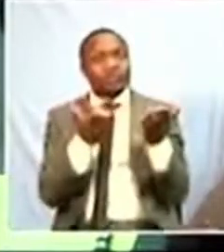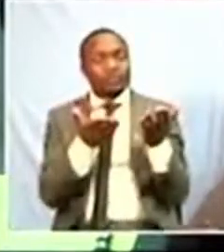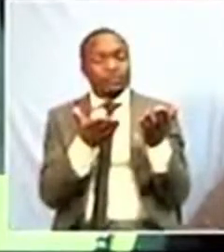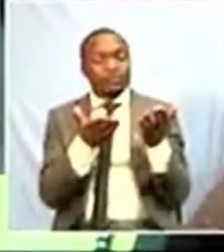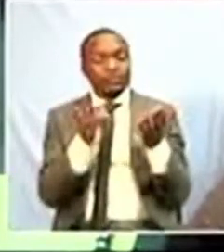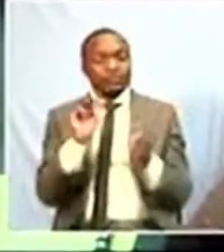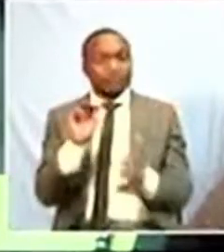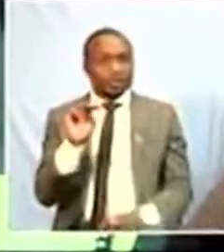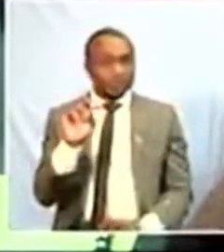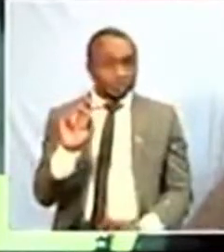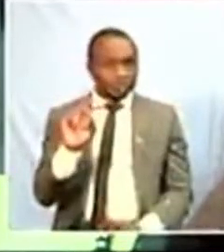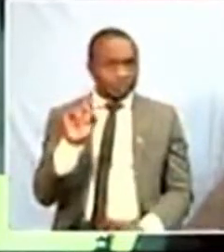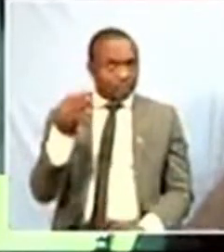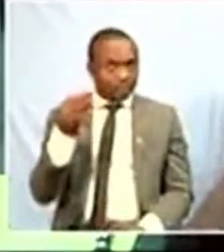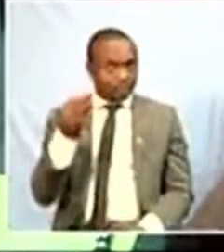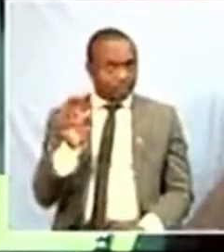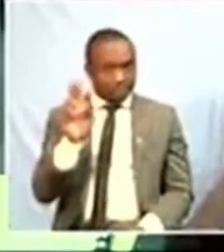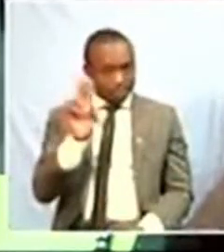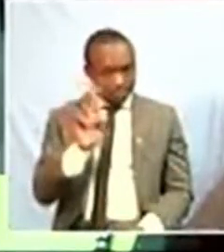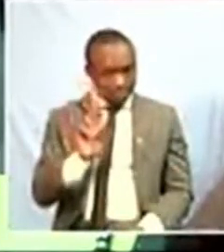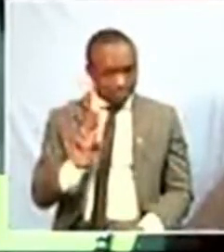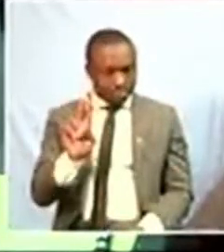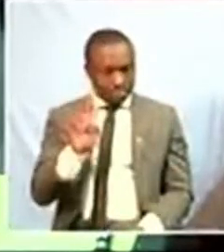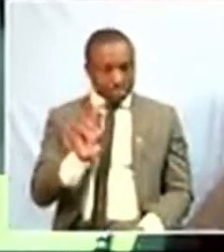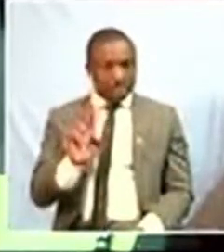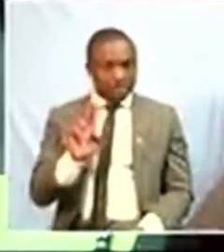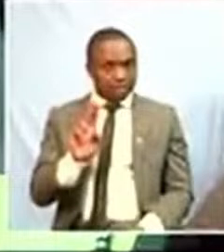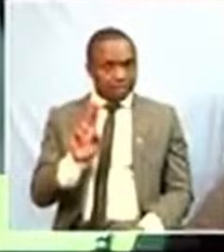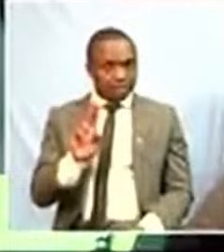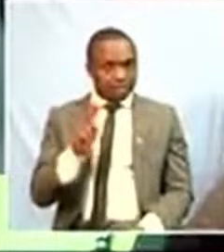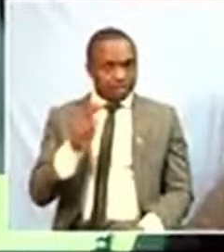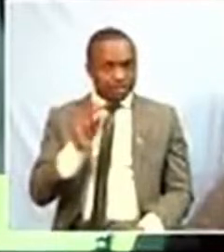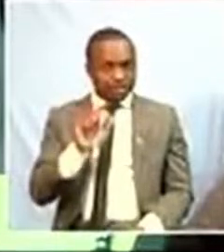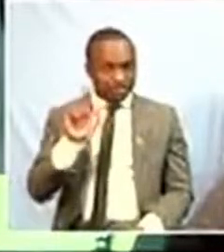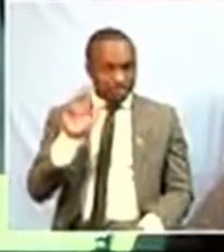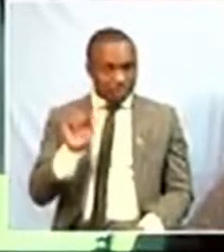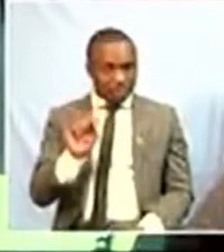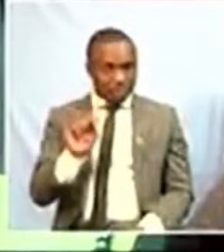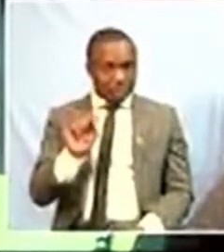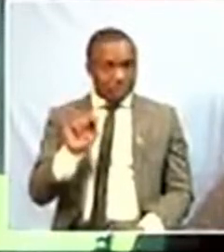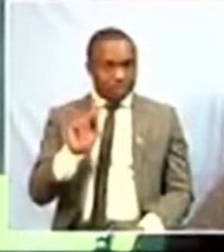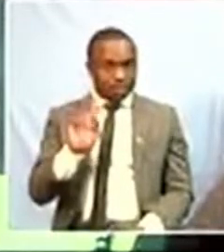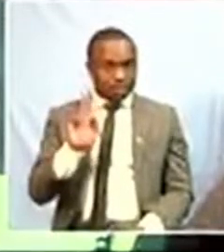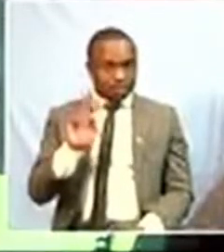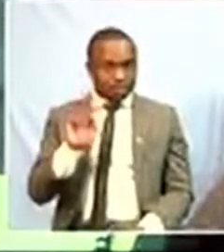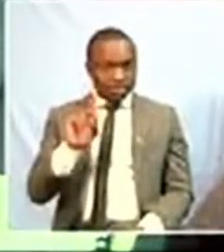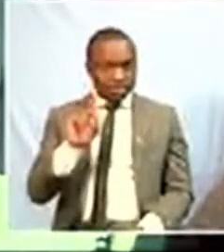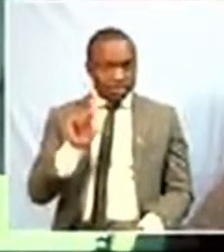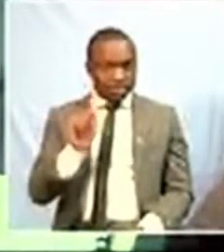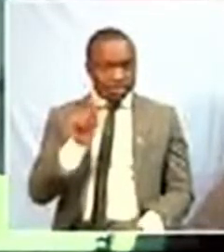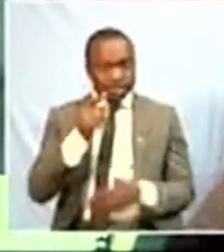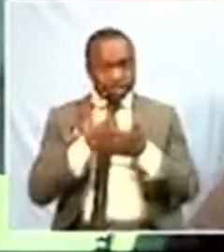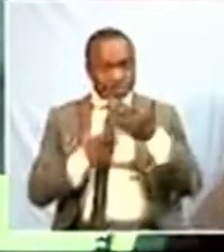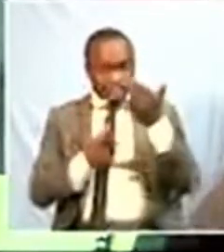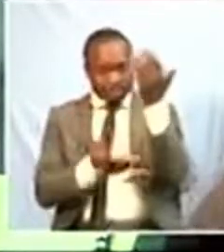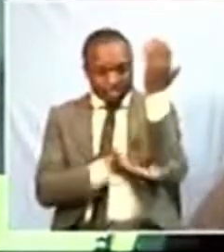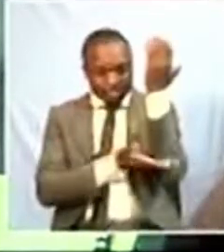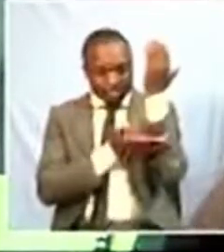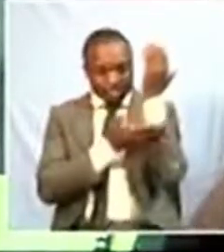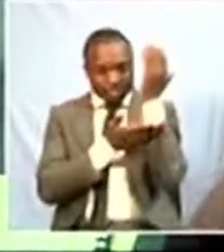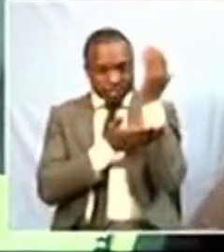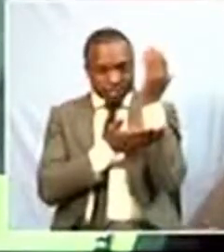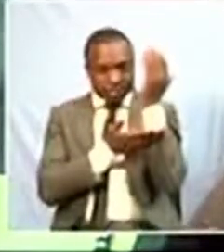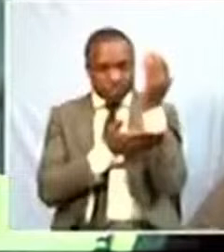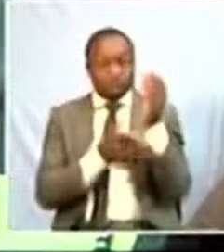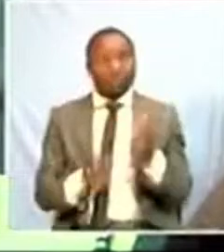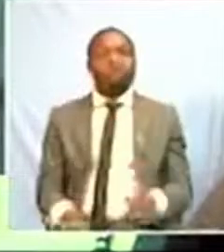same MDF they are using at the Helen Kaunda. They are producing these days at Helen Kaunda. What improvements? Or is it